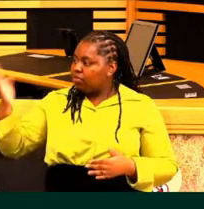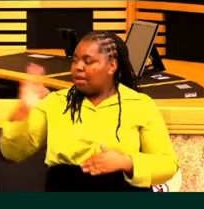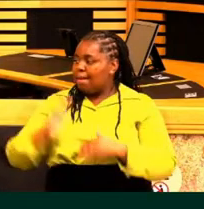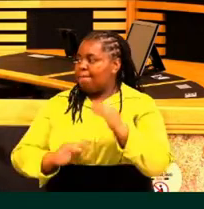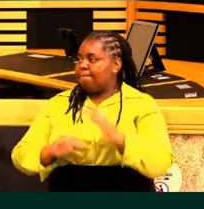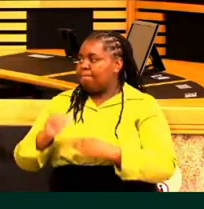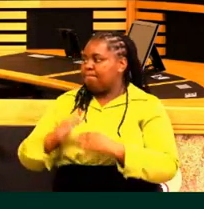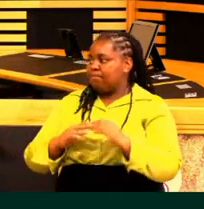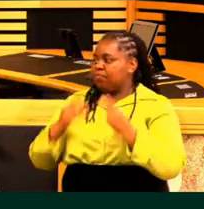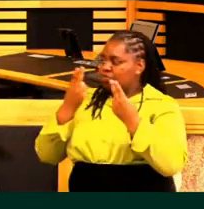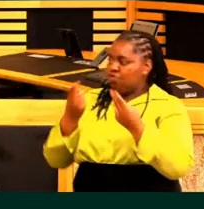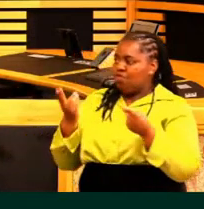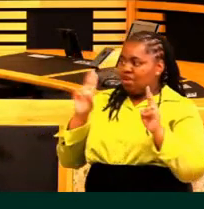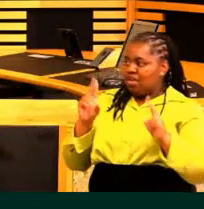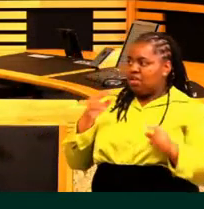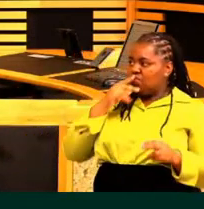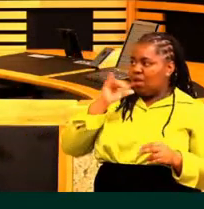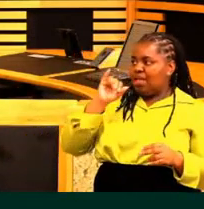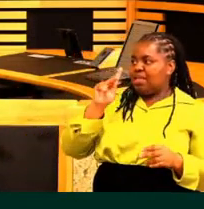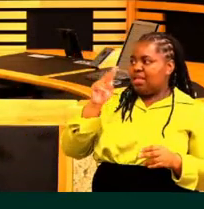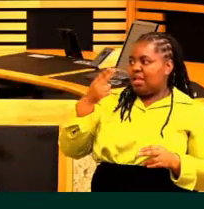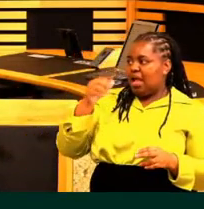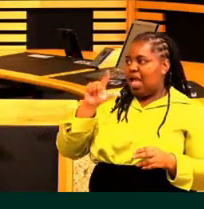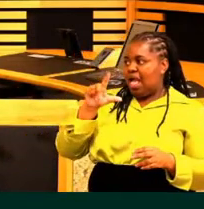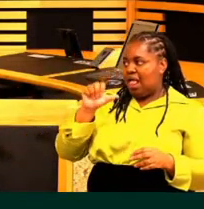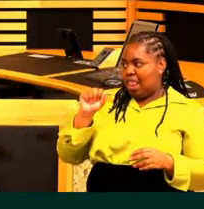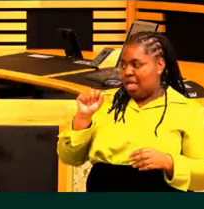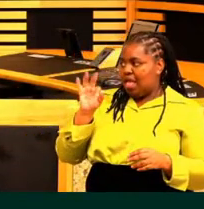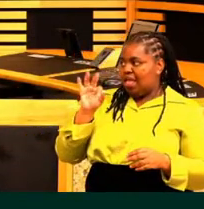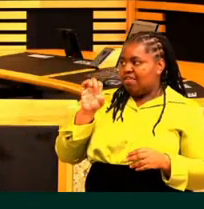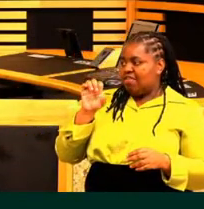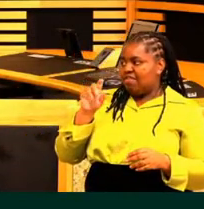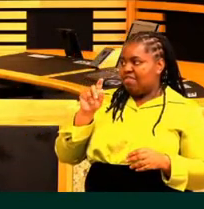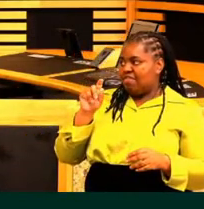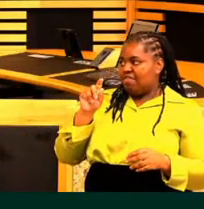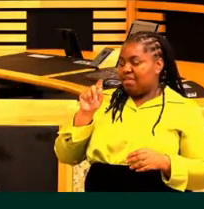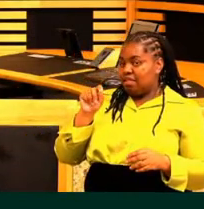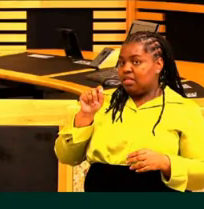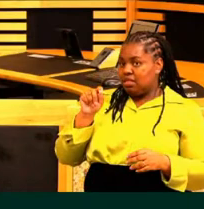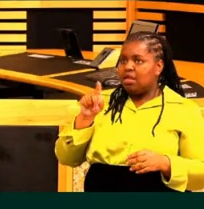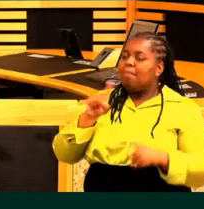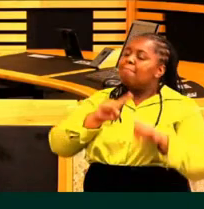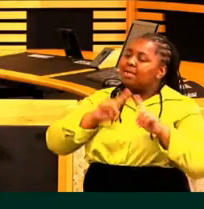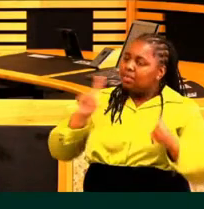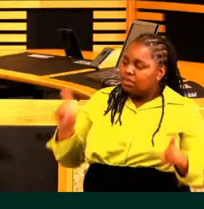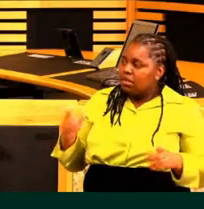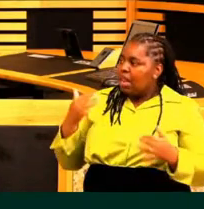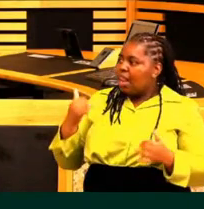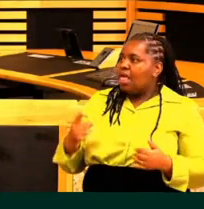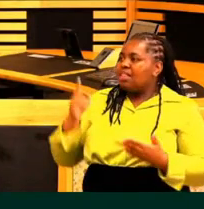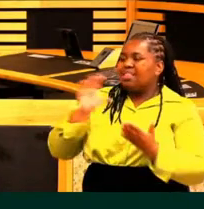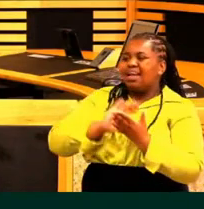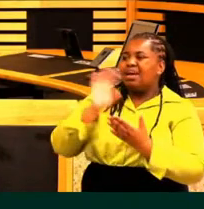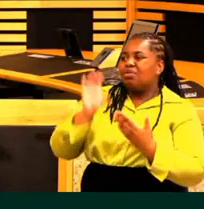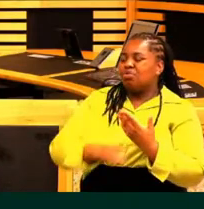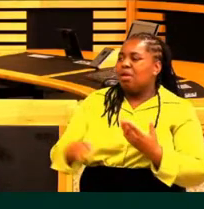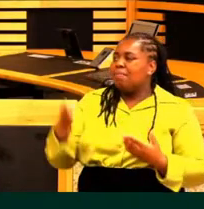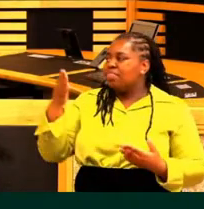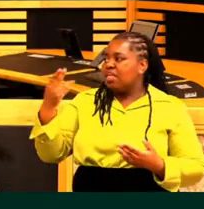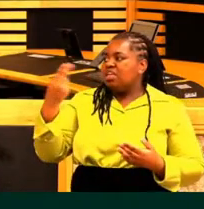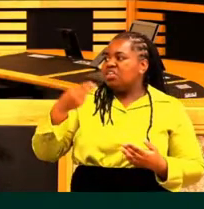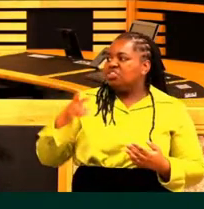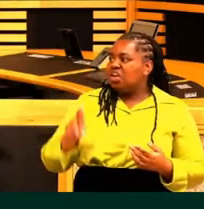an institution of Higher Learning actuality at College in stack spread in chokabi however the curriculum that is there is